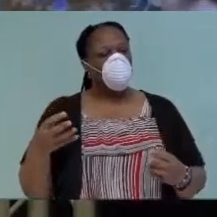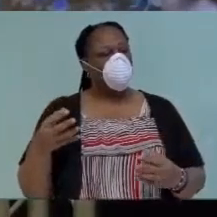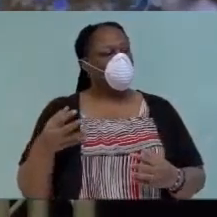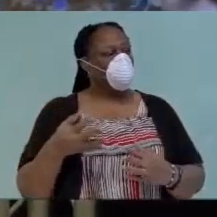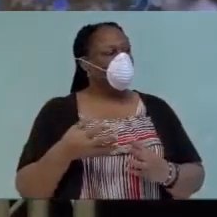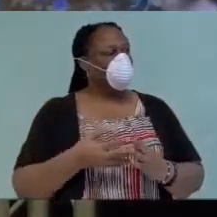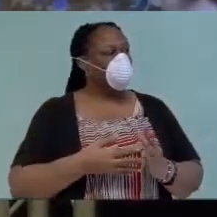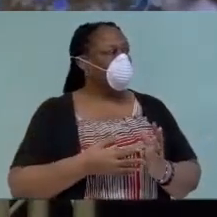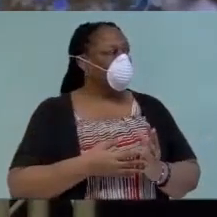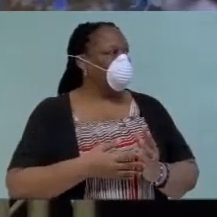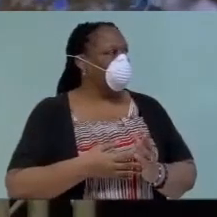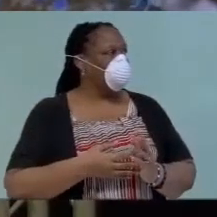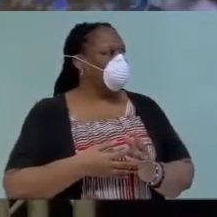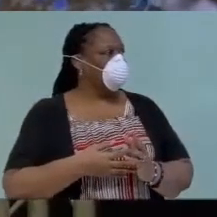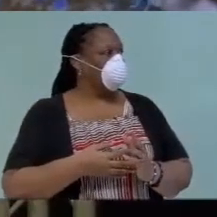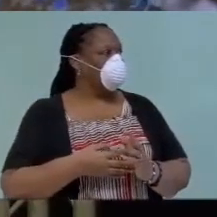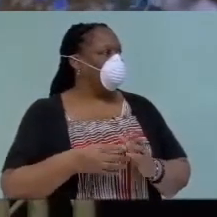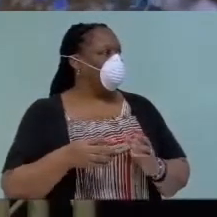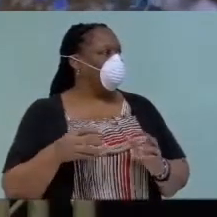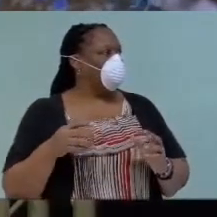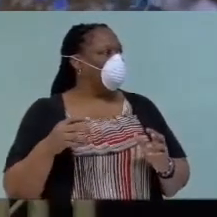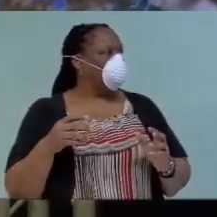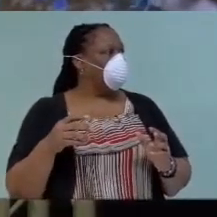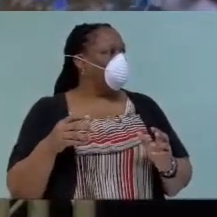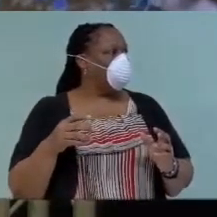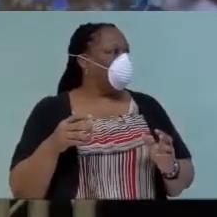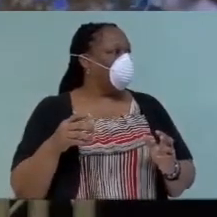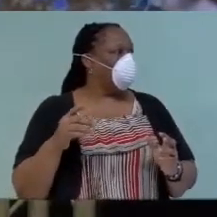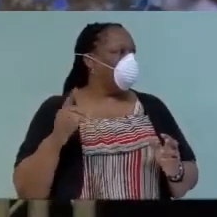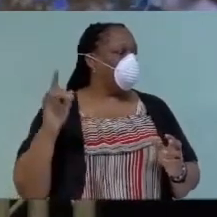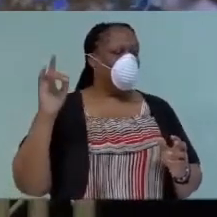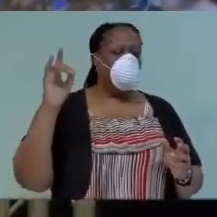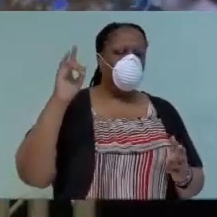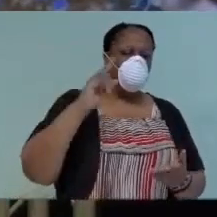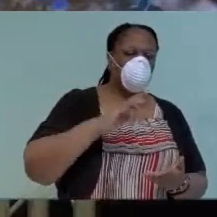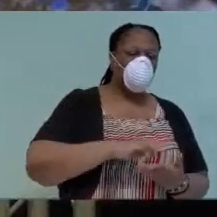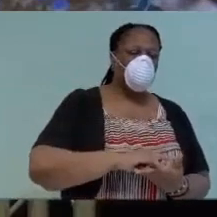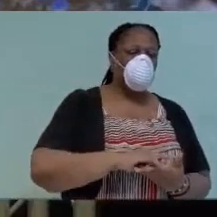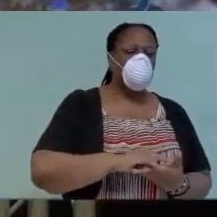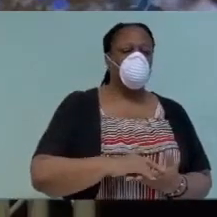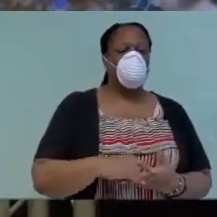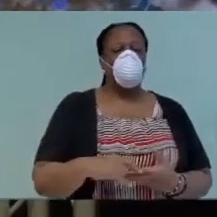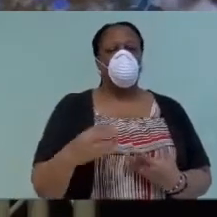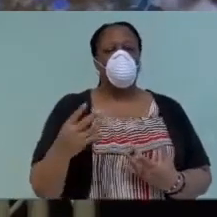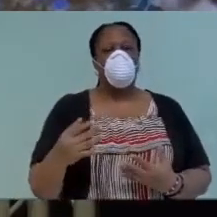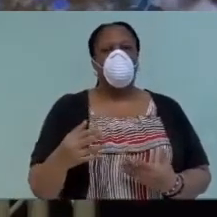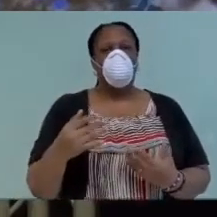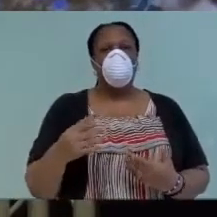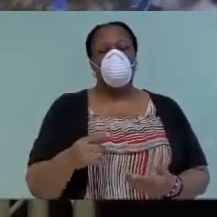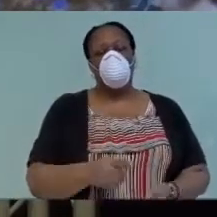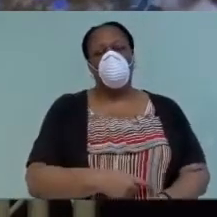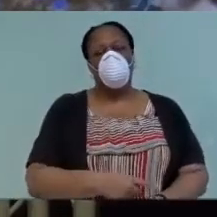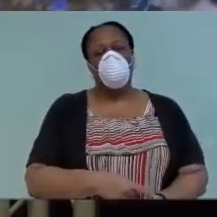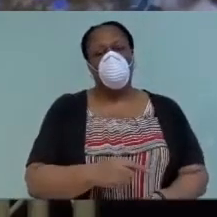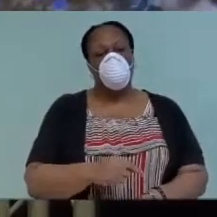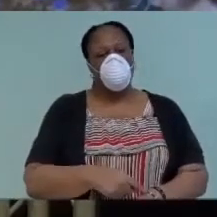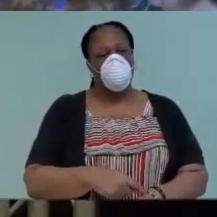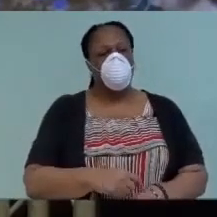within 24 to 48 hours. 2, the demand for laboratory reagents exceed the capacity for